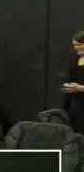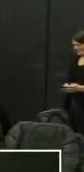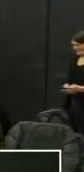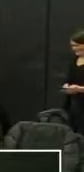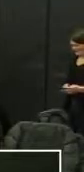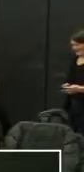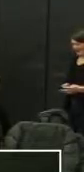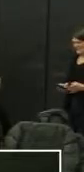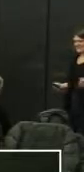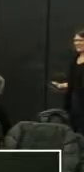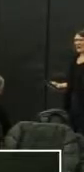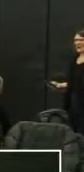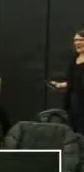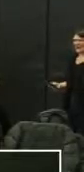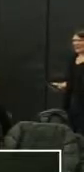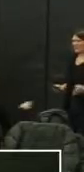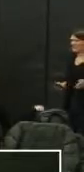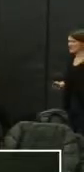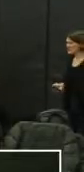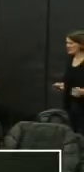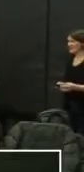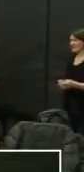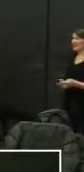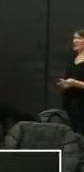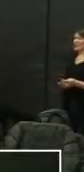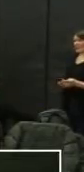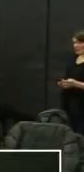no I but I think I going